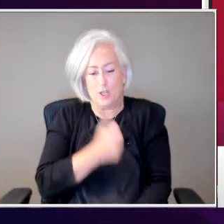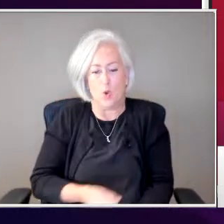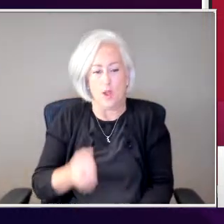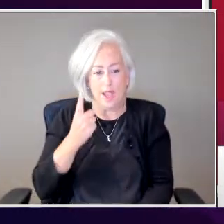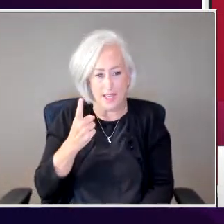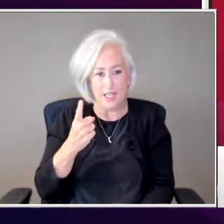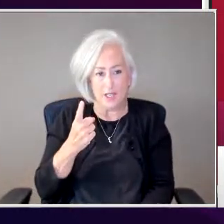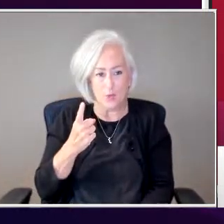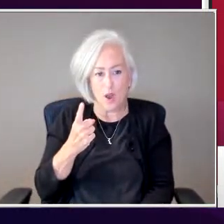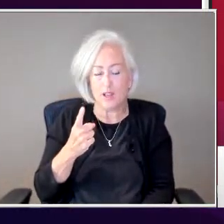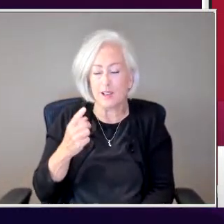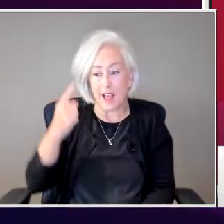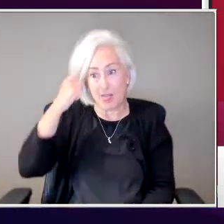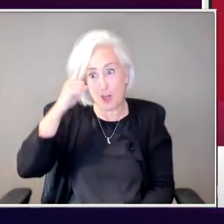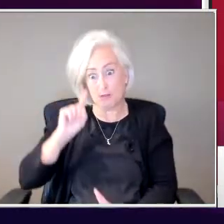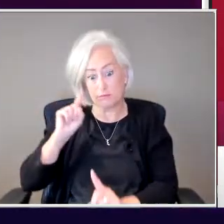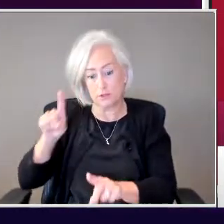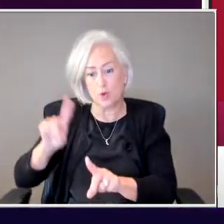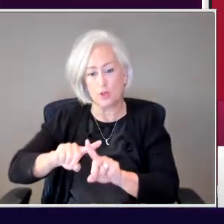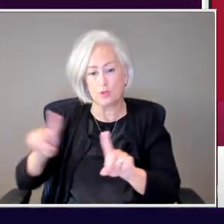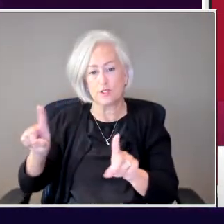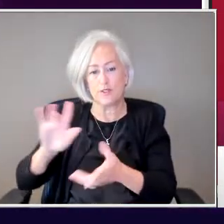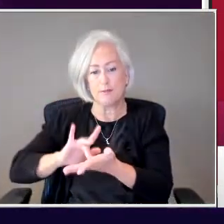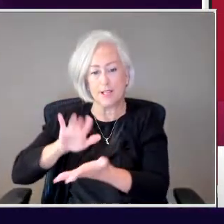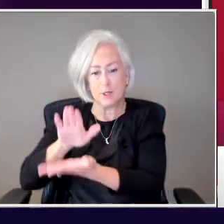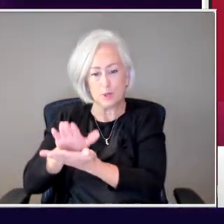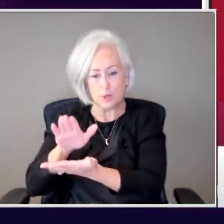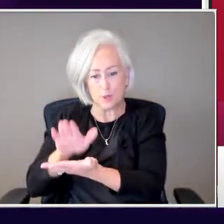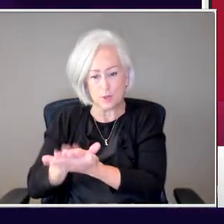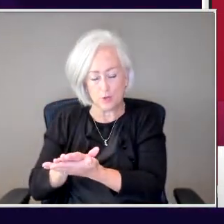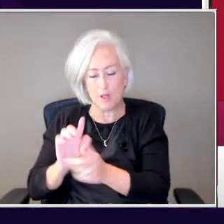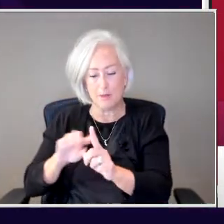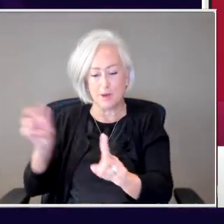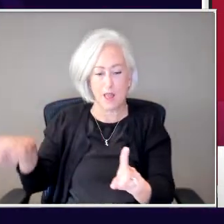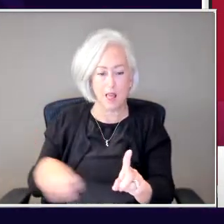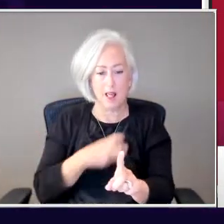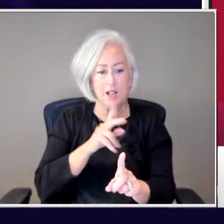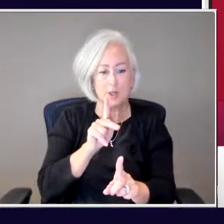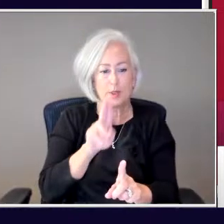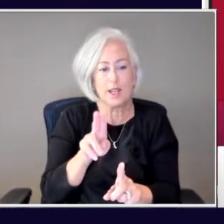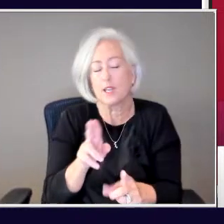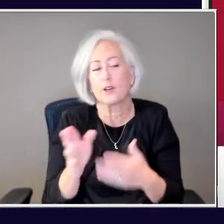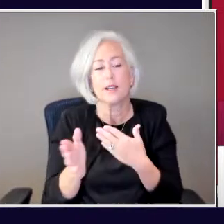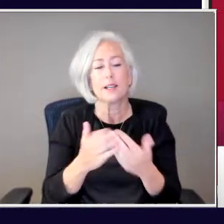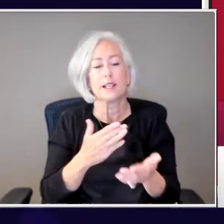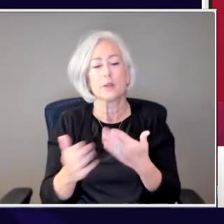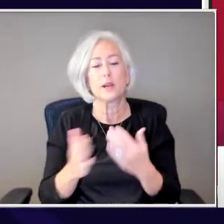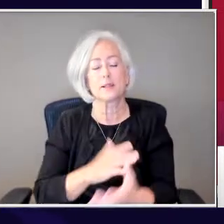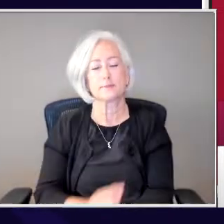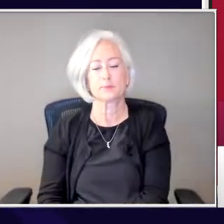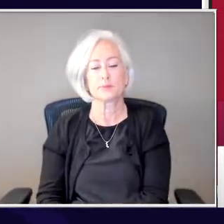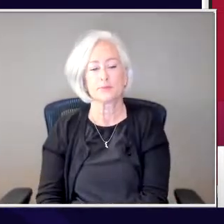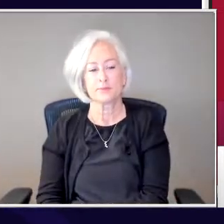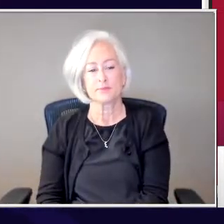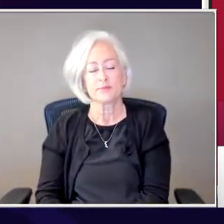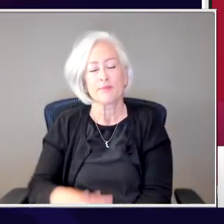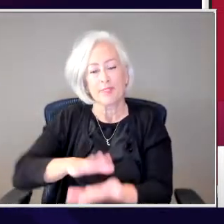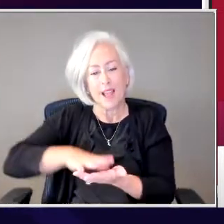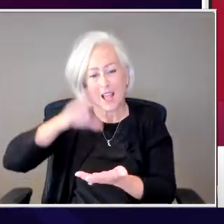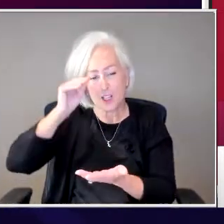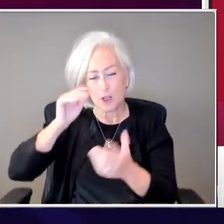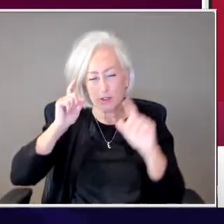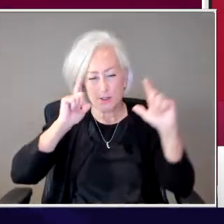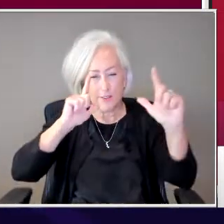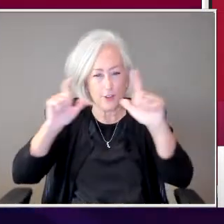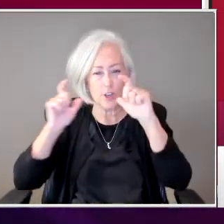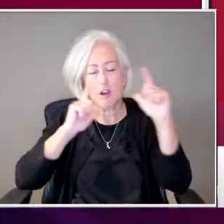KU for a lot of different reasons. So I learned photography, and some